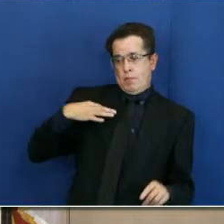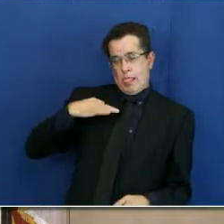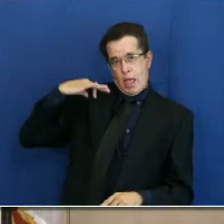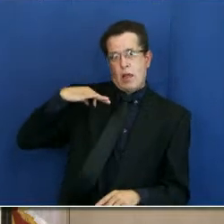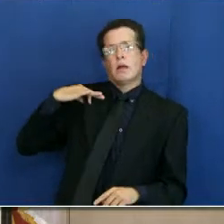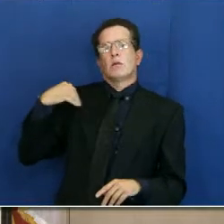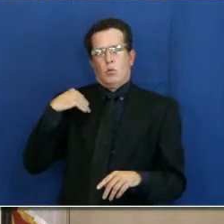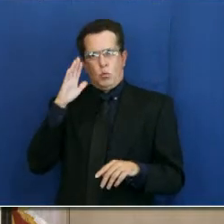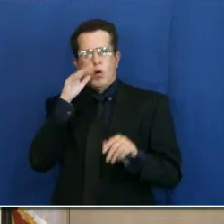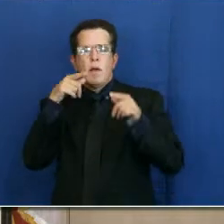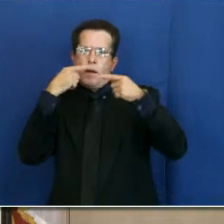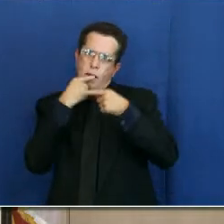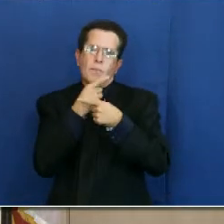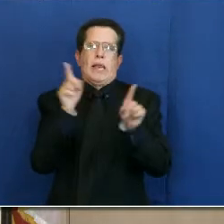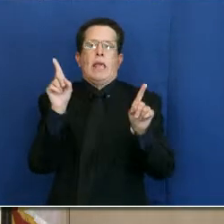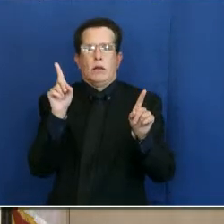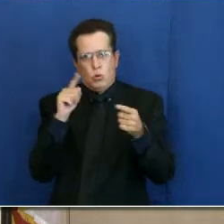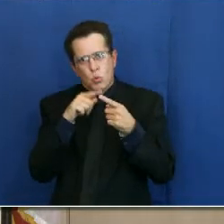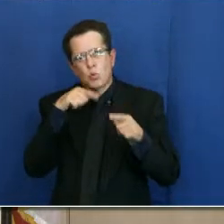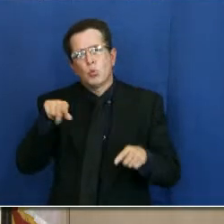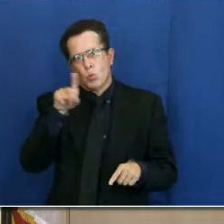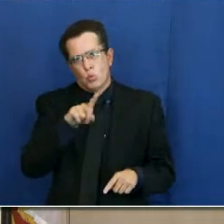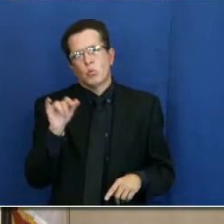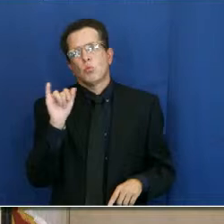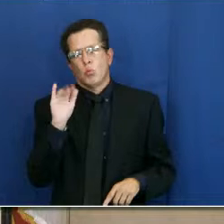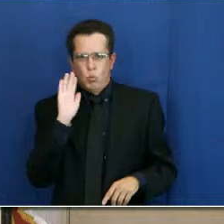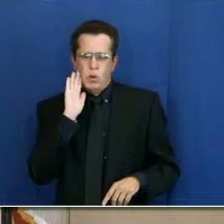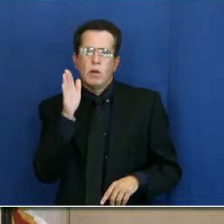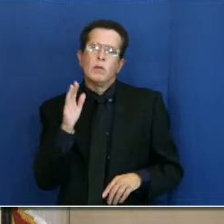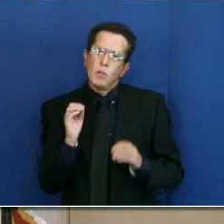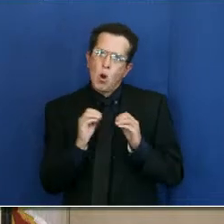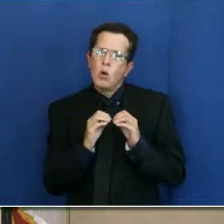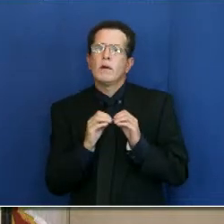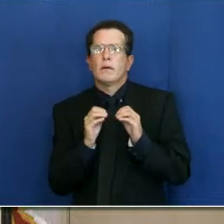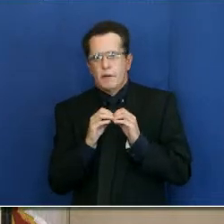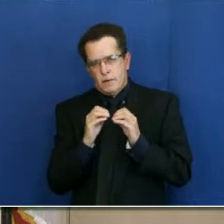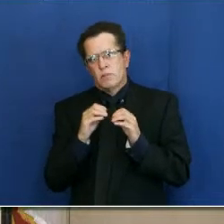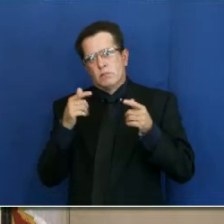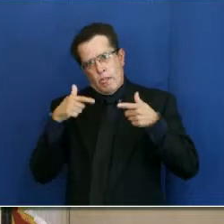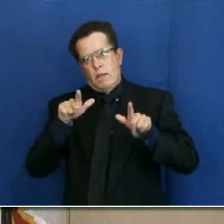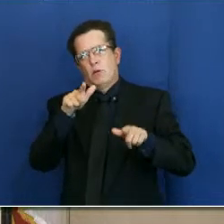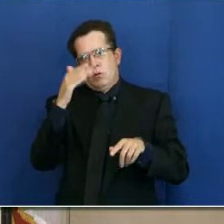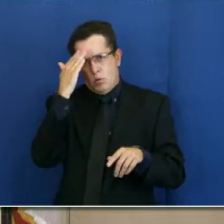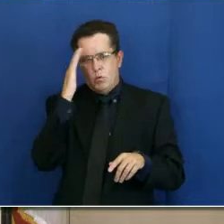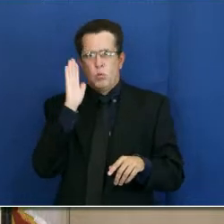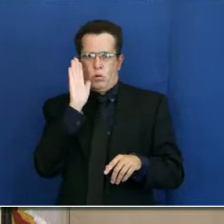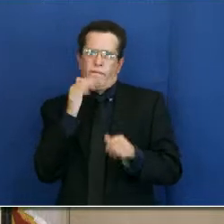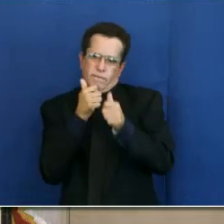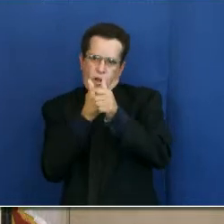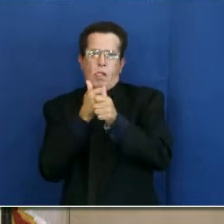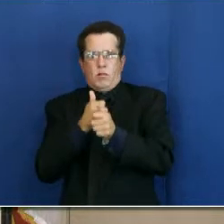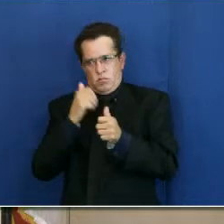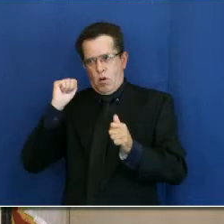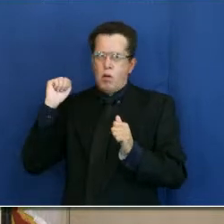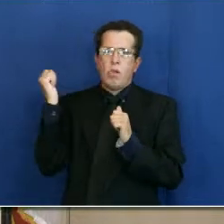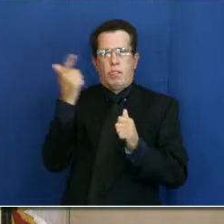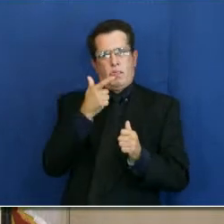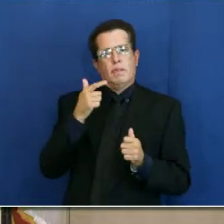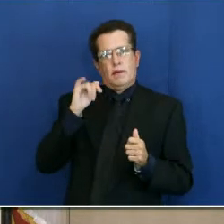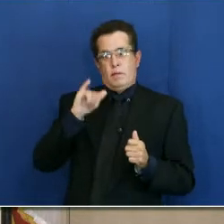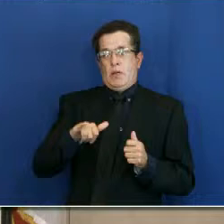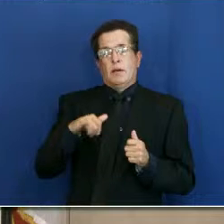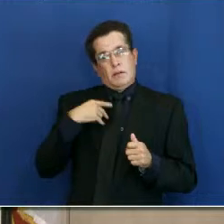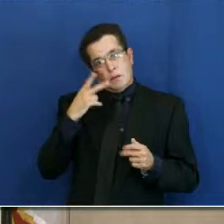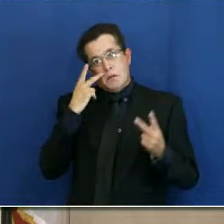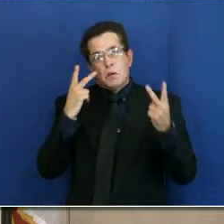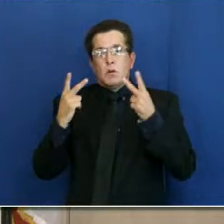that list will be updated with those. And so we will continue to keep you posted on all of those efforts. But again, we're